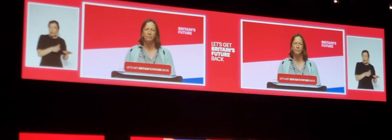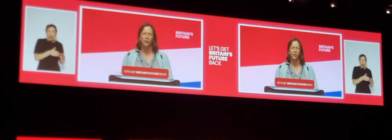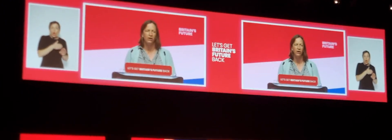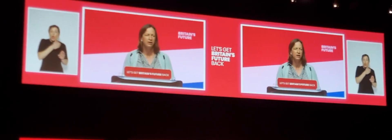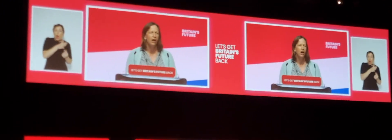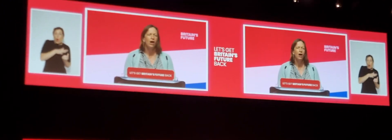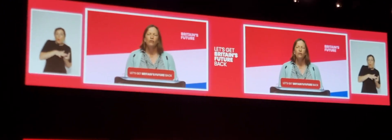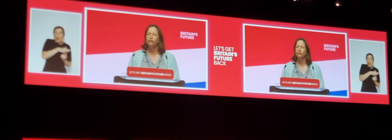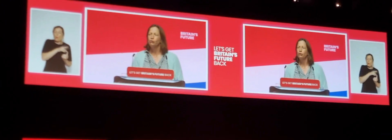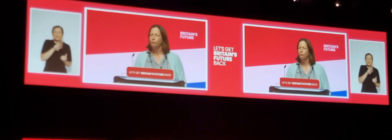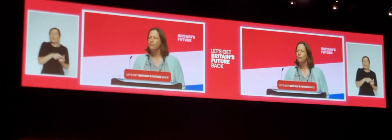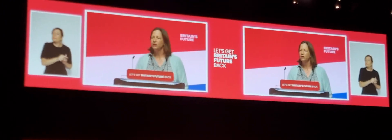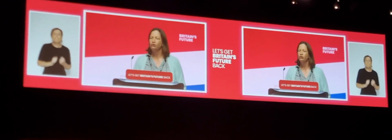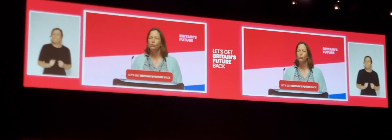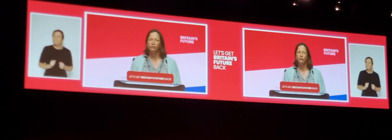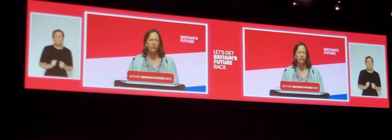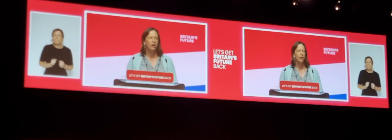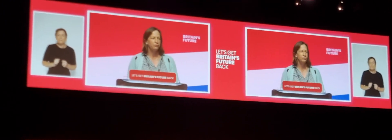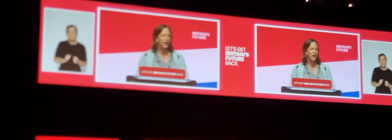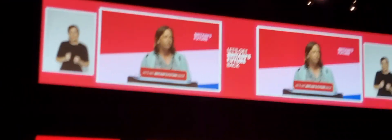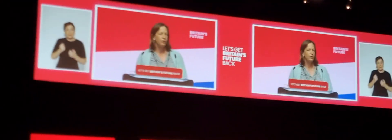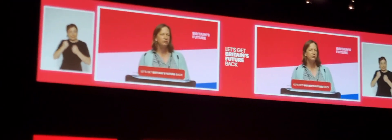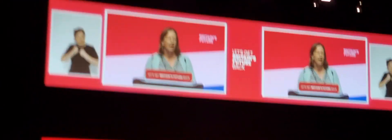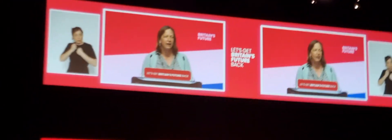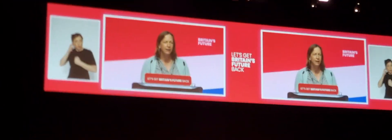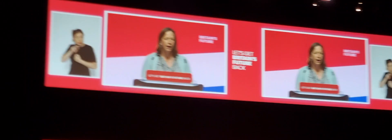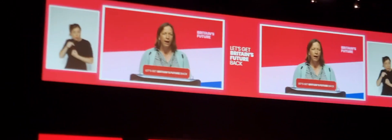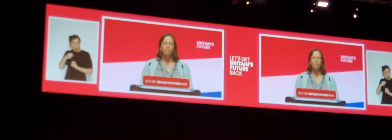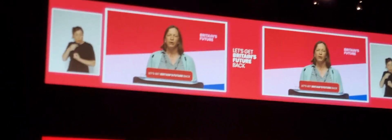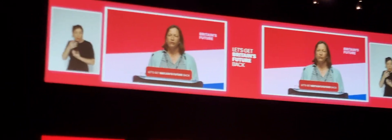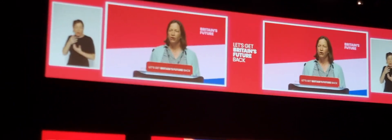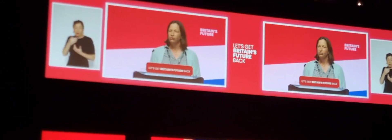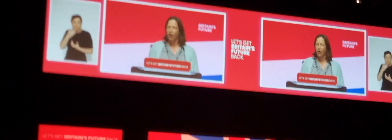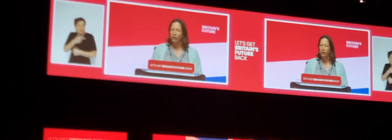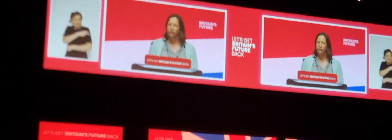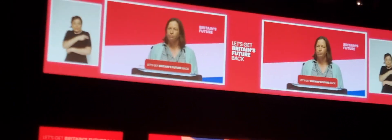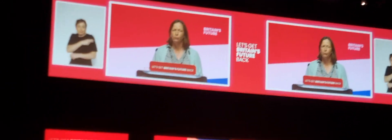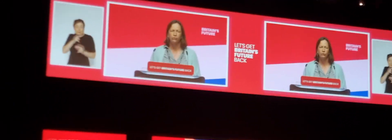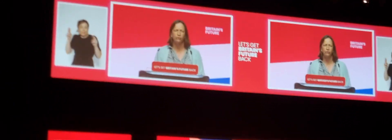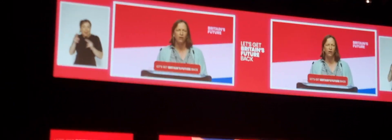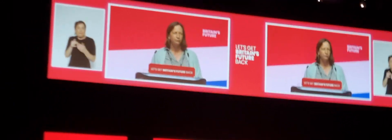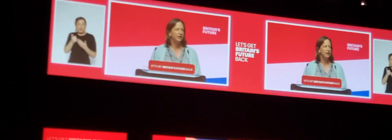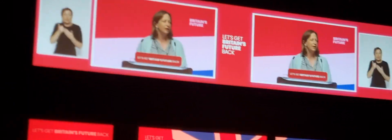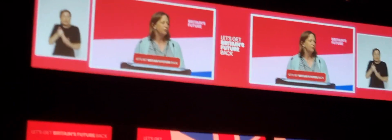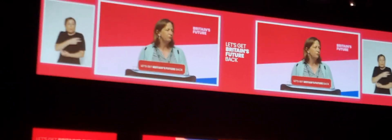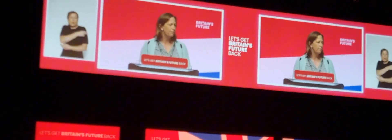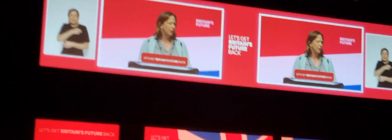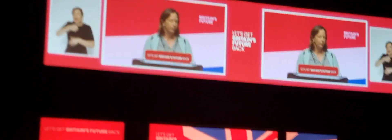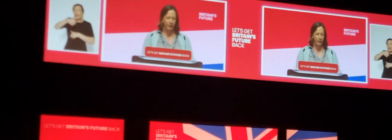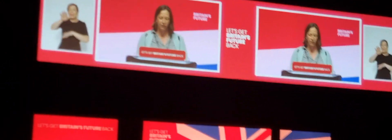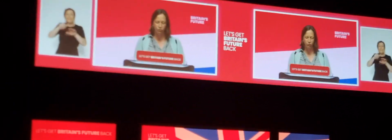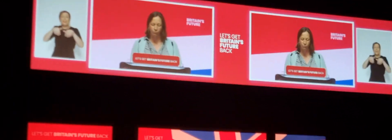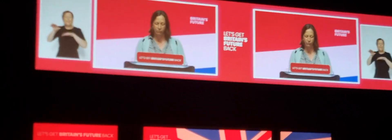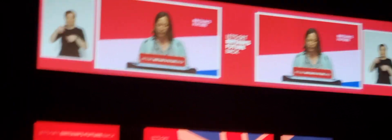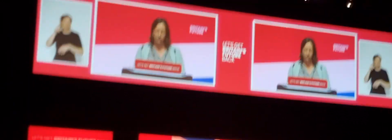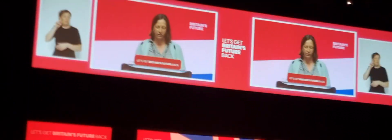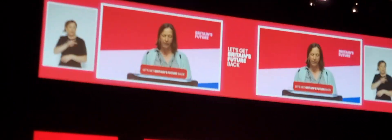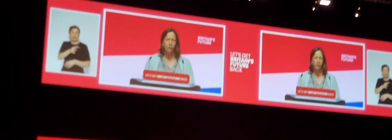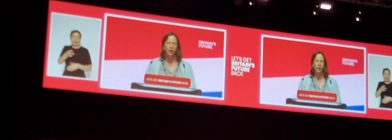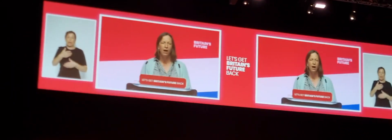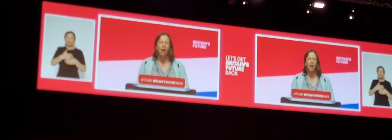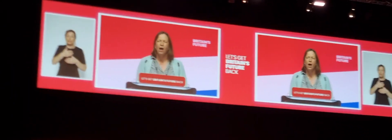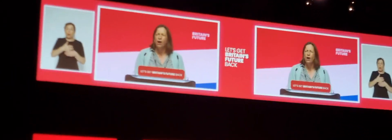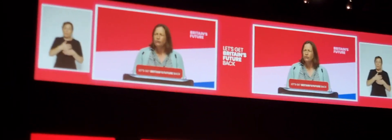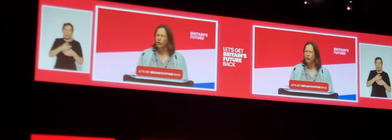schools like mine, schools where we're short-staffed every day because of our support staff are leaving for better paid jobs in